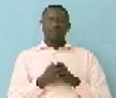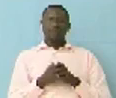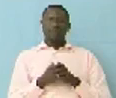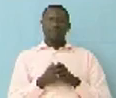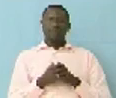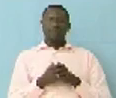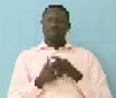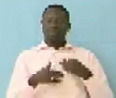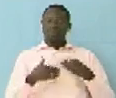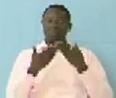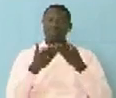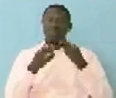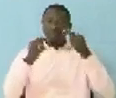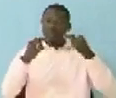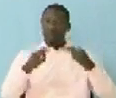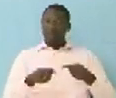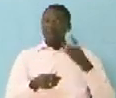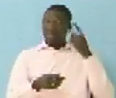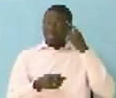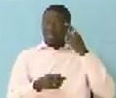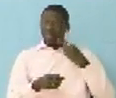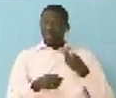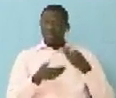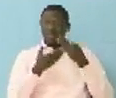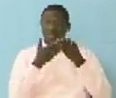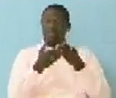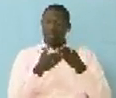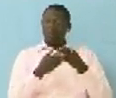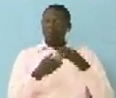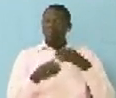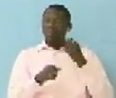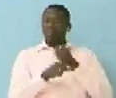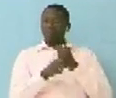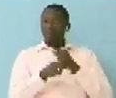And expected that he would confirm what is in there.